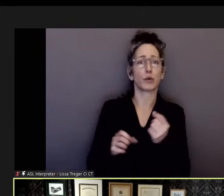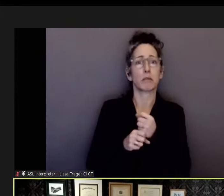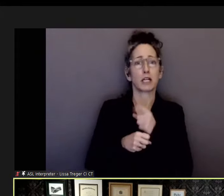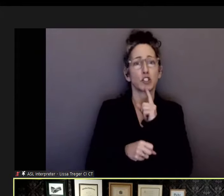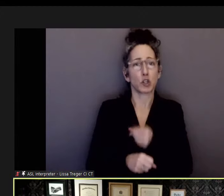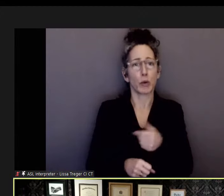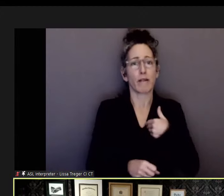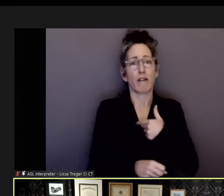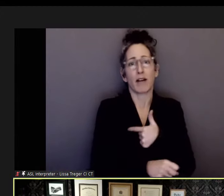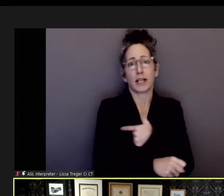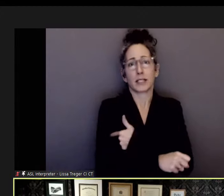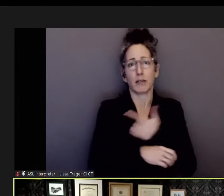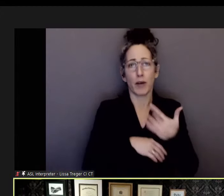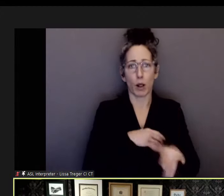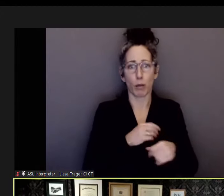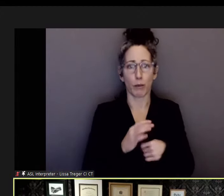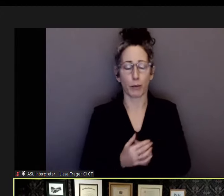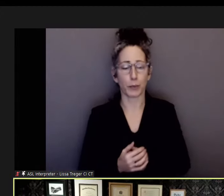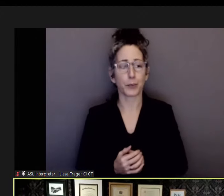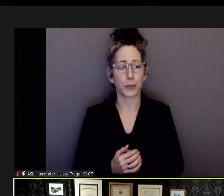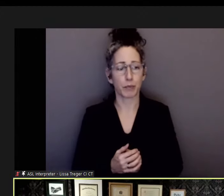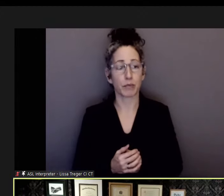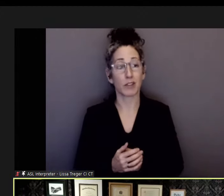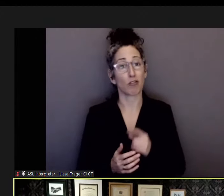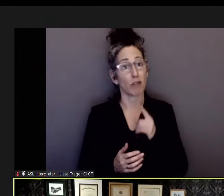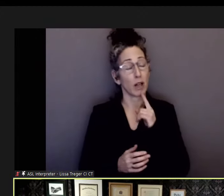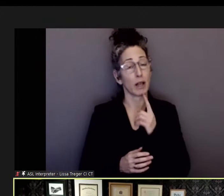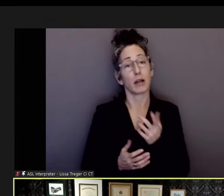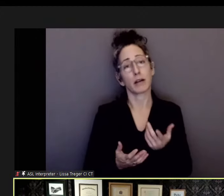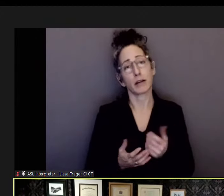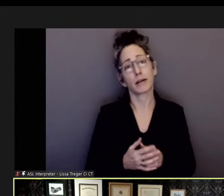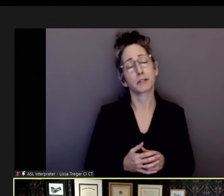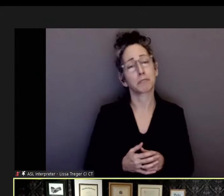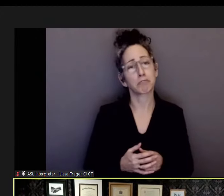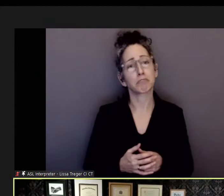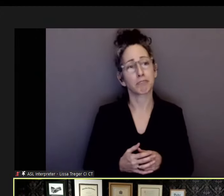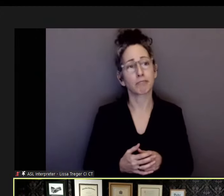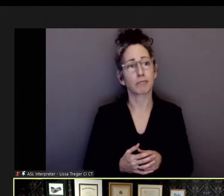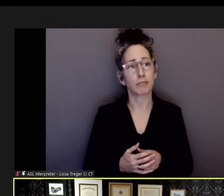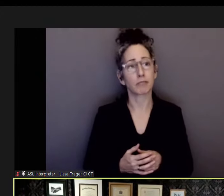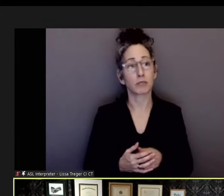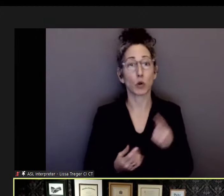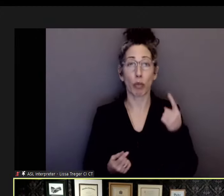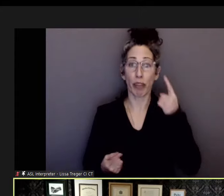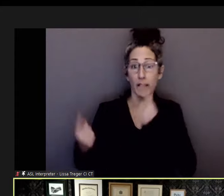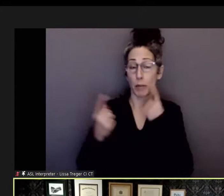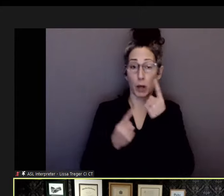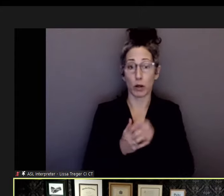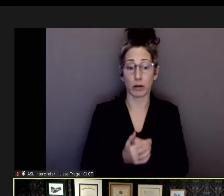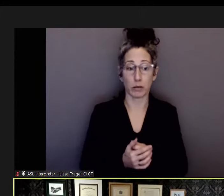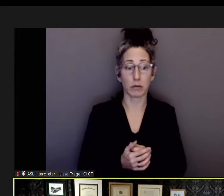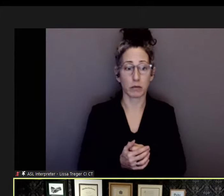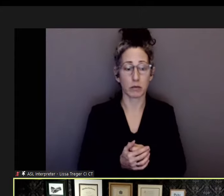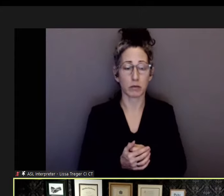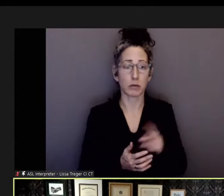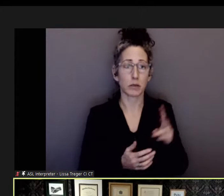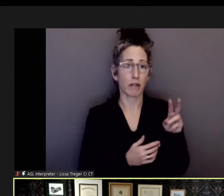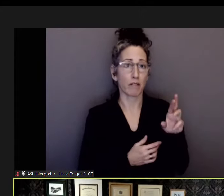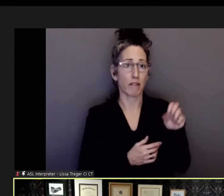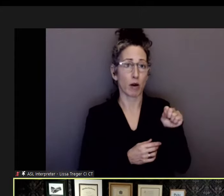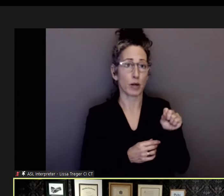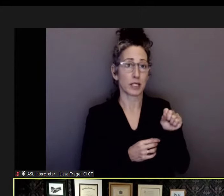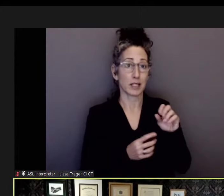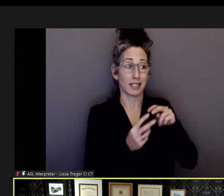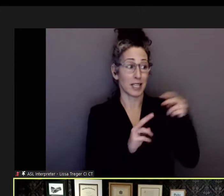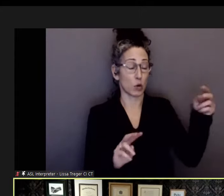available. And so it was, I think, quite remarkable. If you think about it, when the virus sequence was identified and the virus